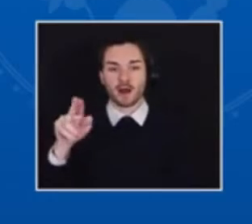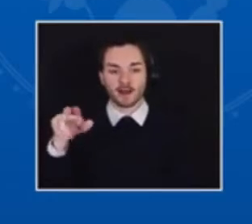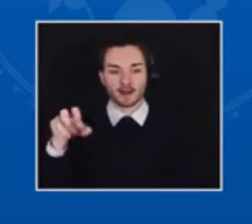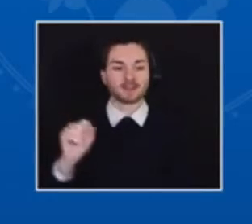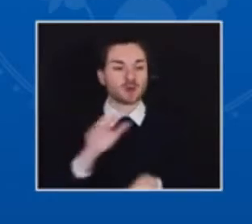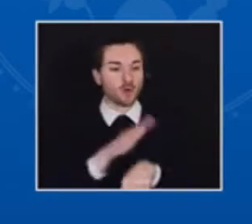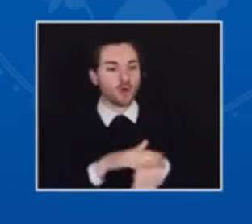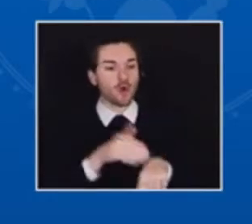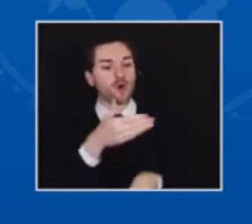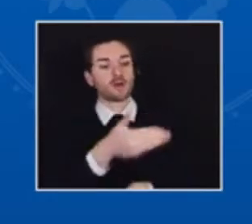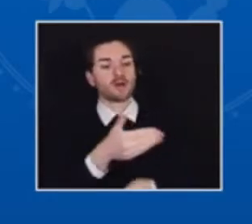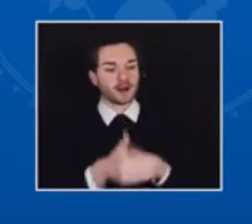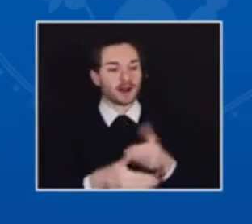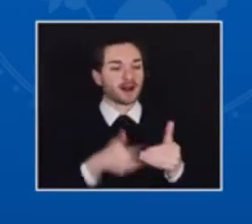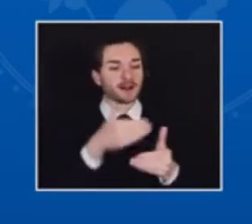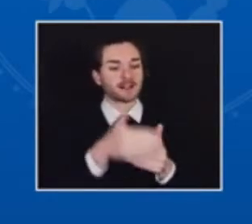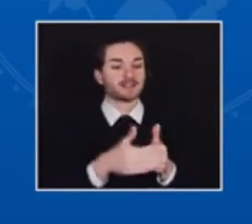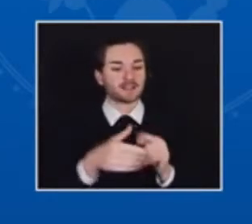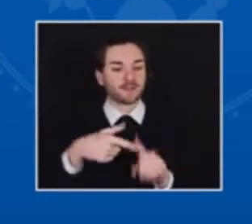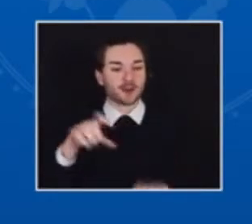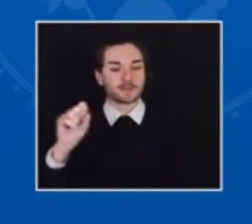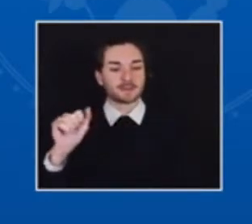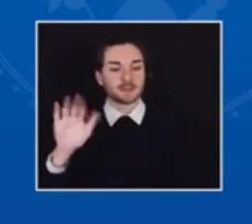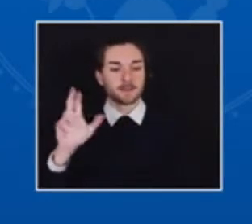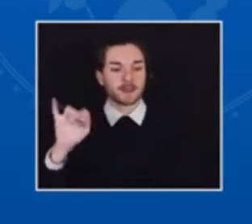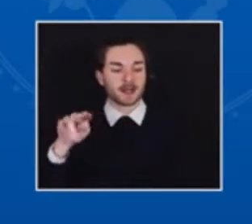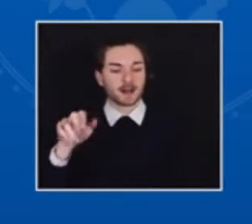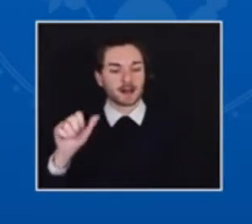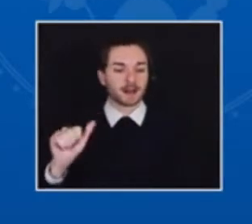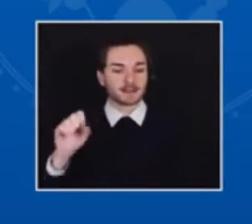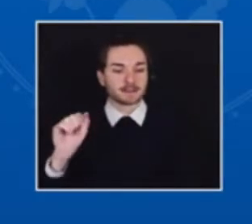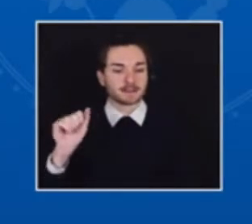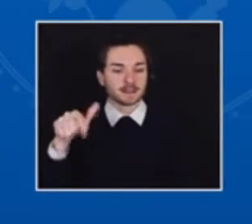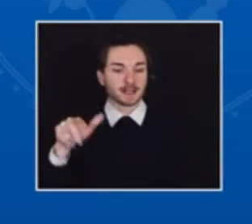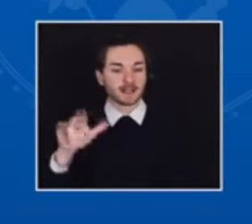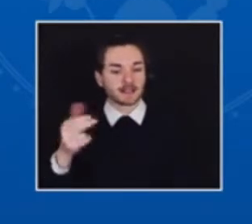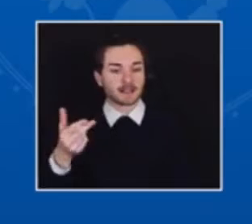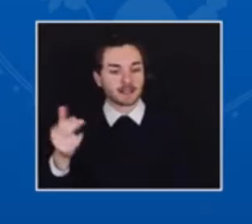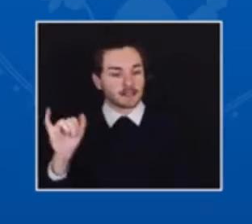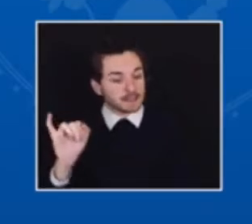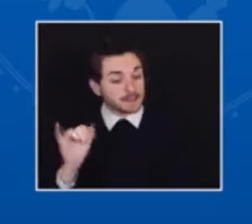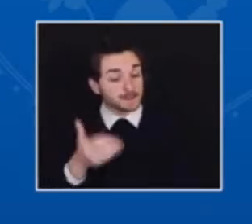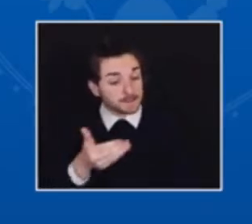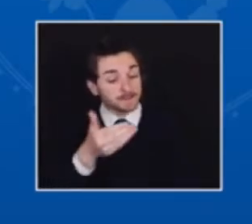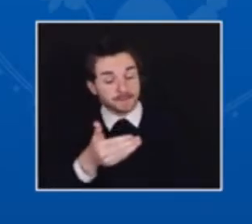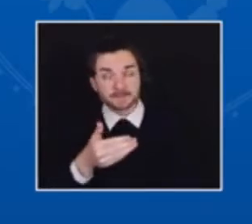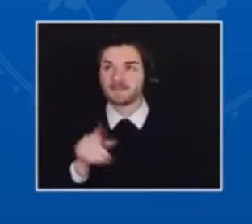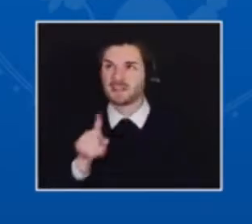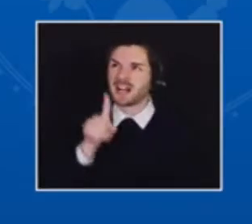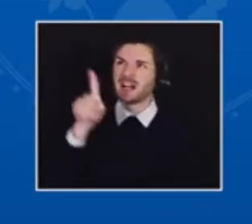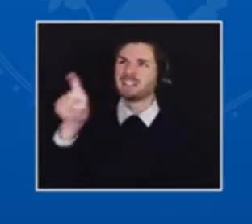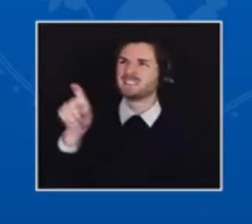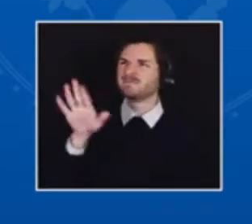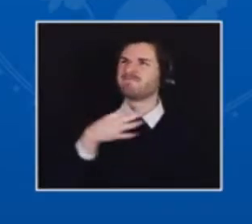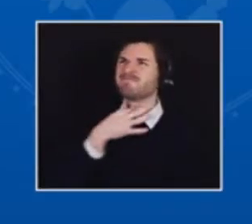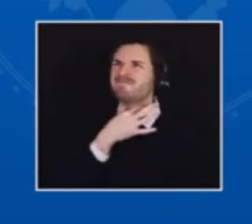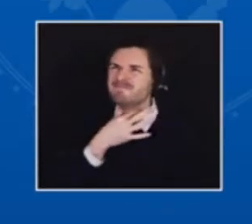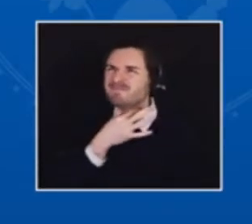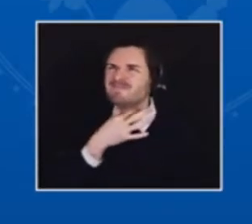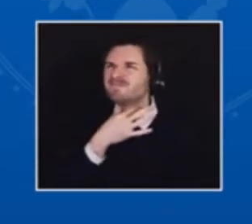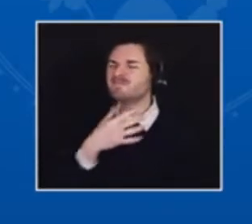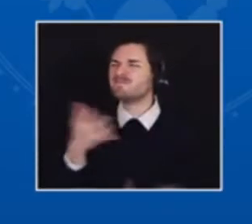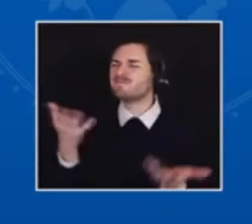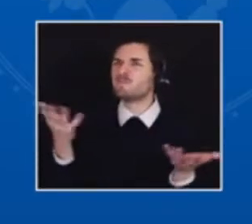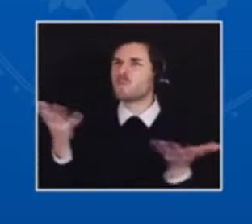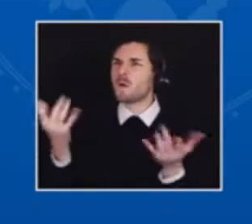both so much for doing this today just wanted to ask if there has been any Outreach to the transition team